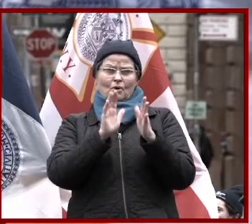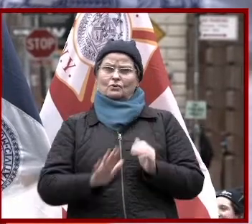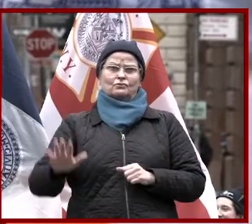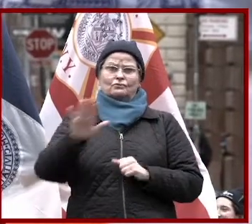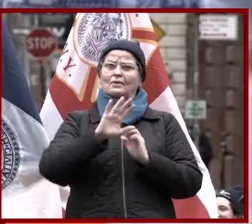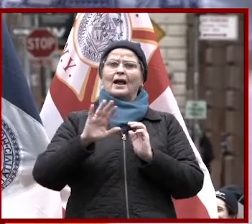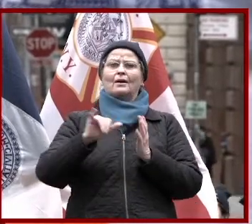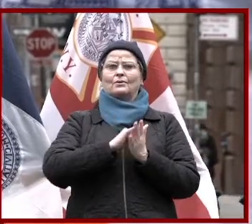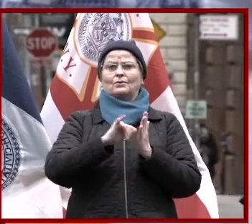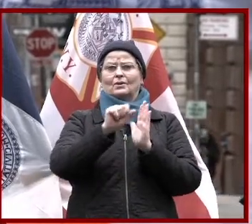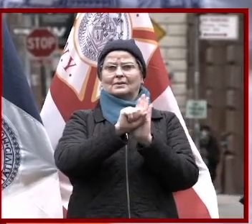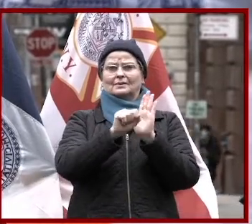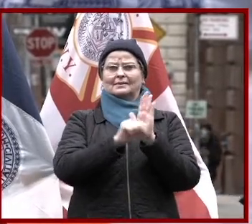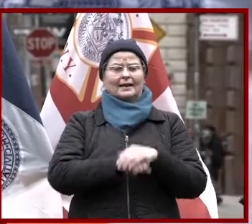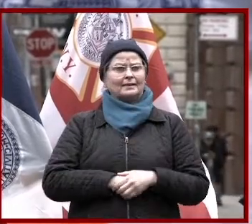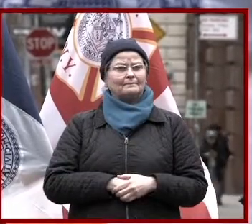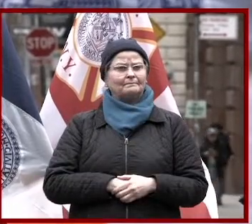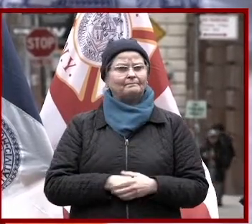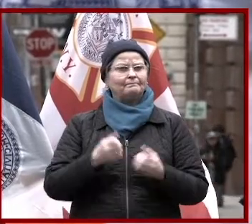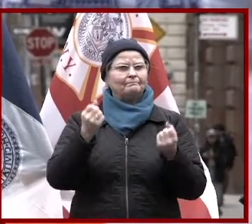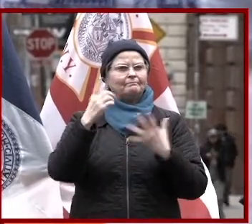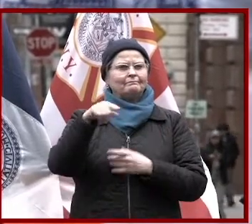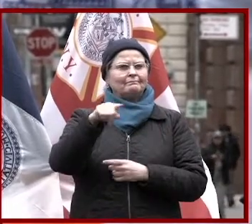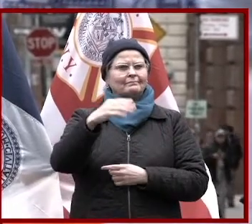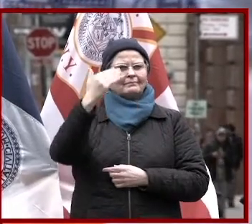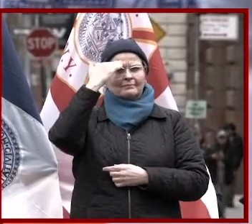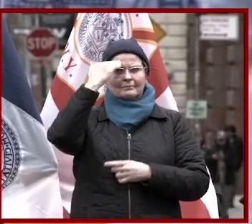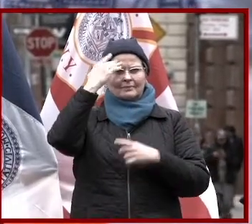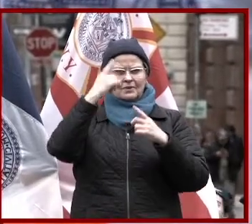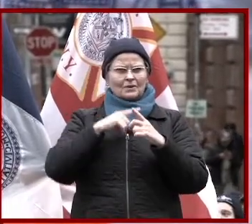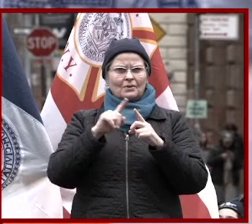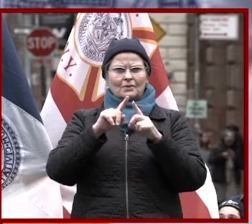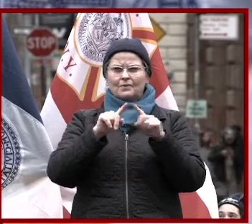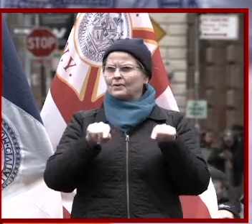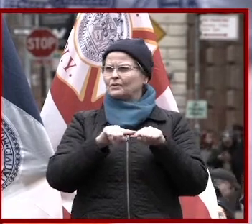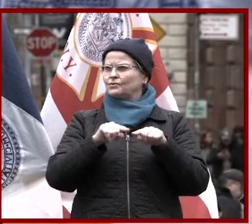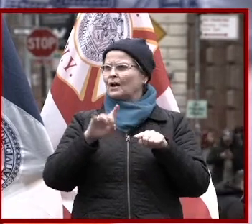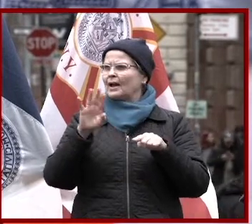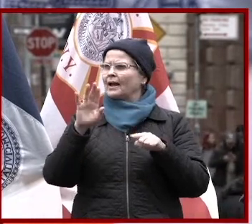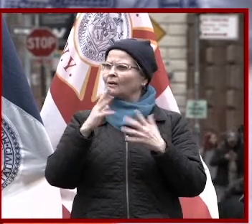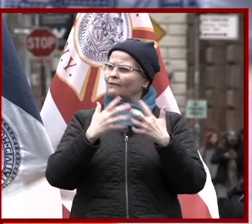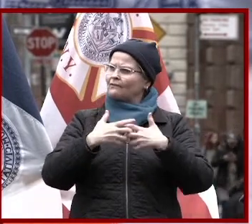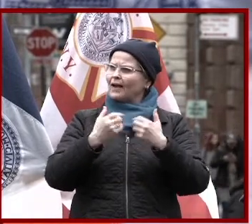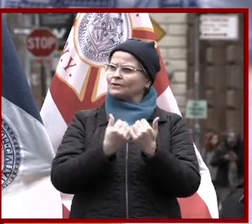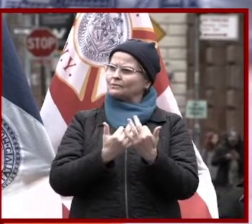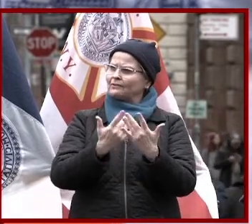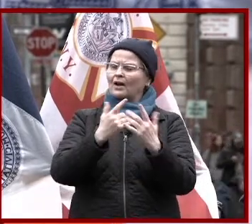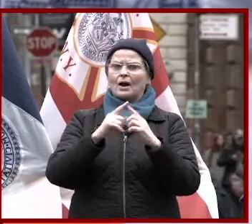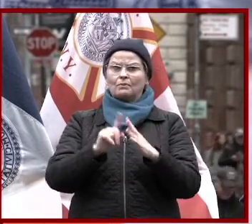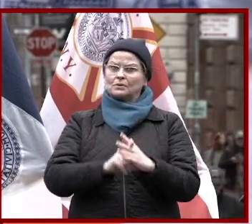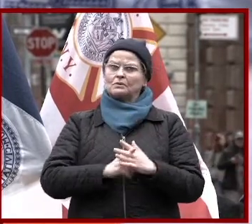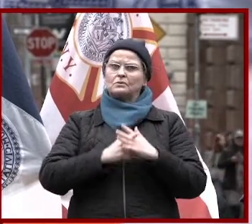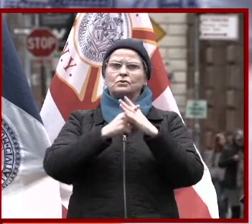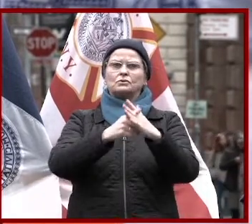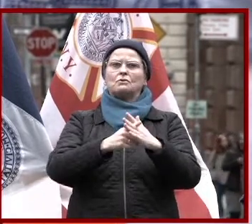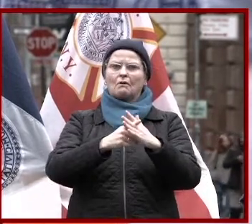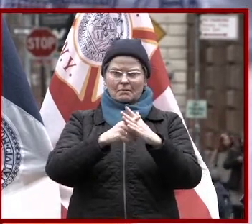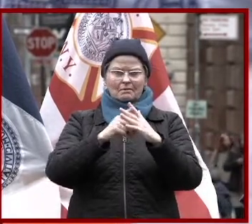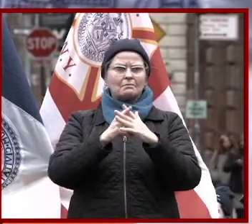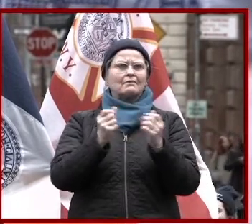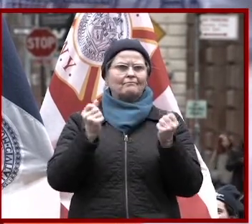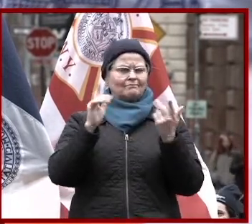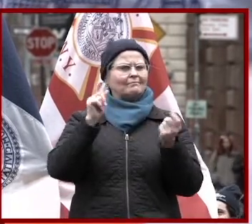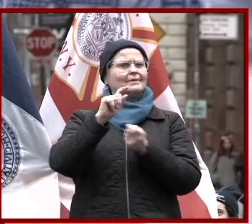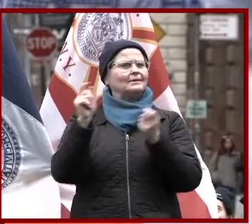Many view the shirtwaist fire as the catalyst for the modern American movement for worker safety and the protocols that we have in